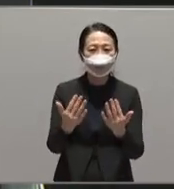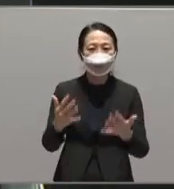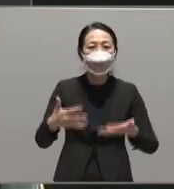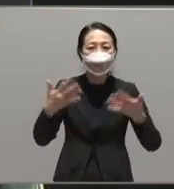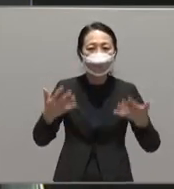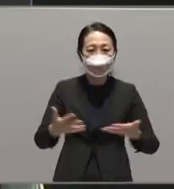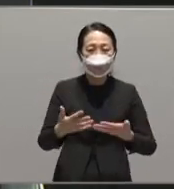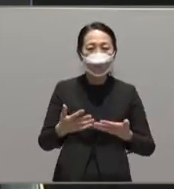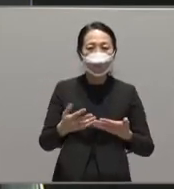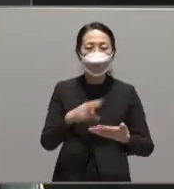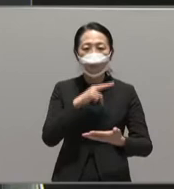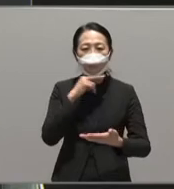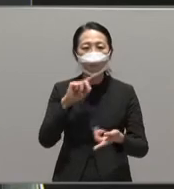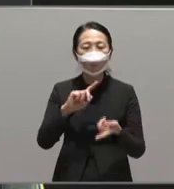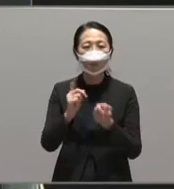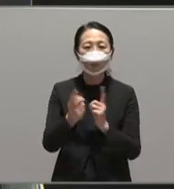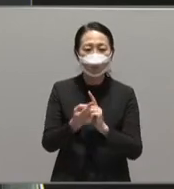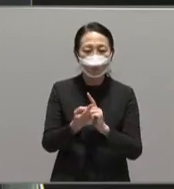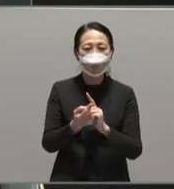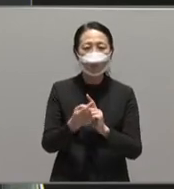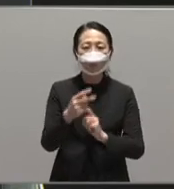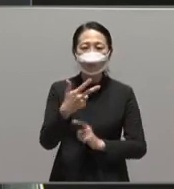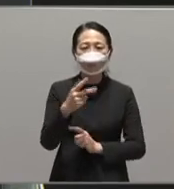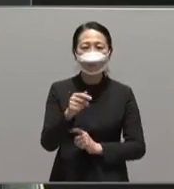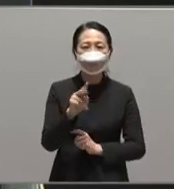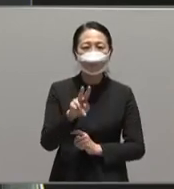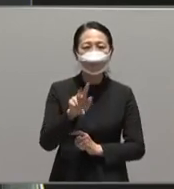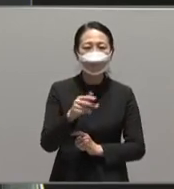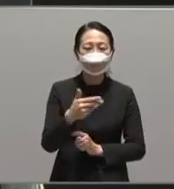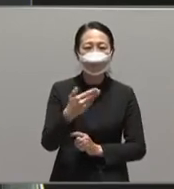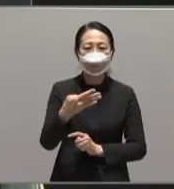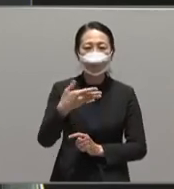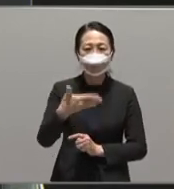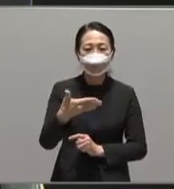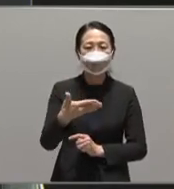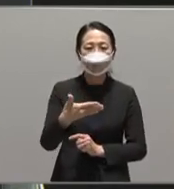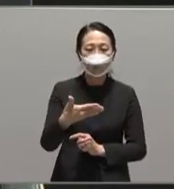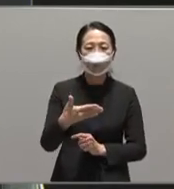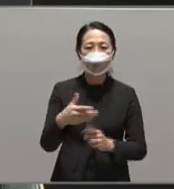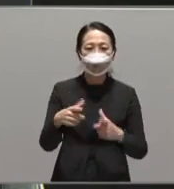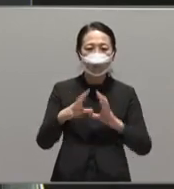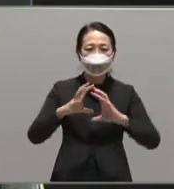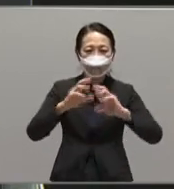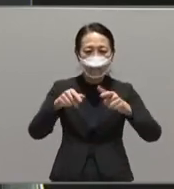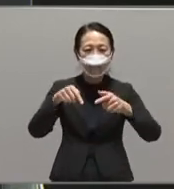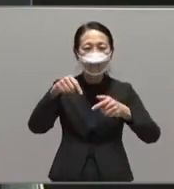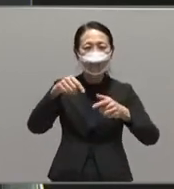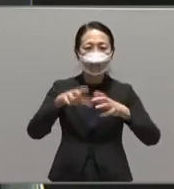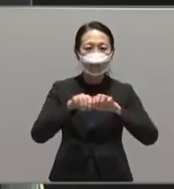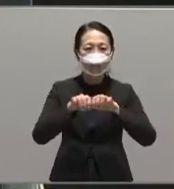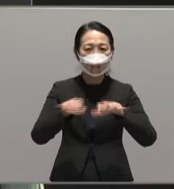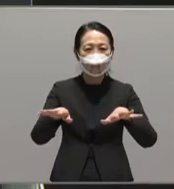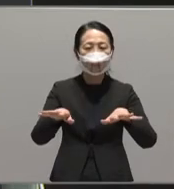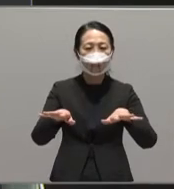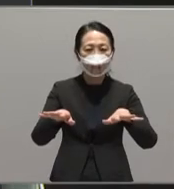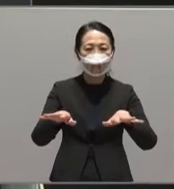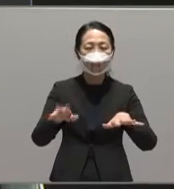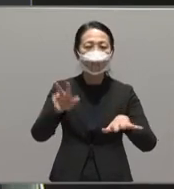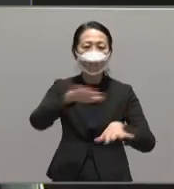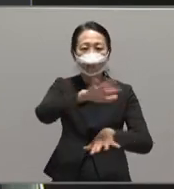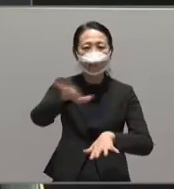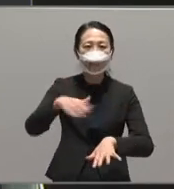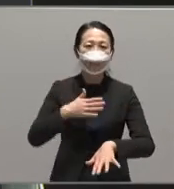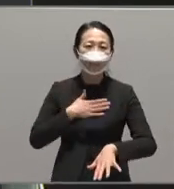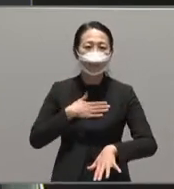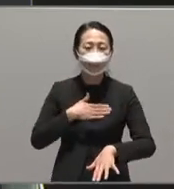bestseller. Shinrin-yoku is actually a word that is widely acknowledged in many languages,